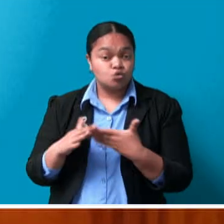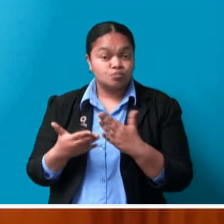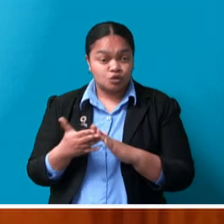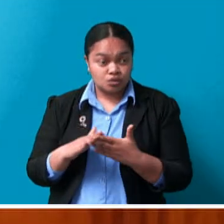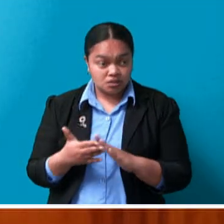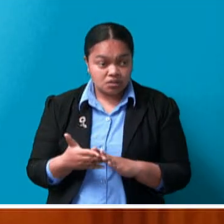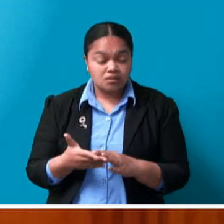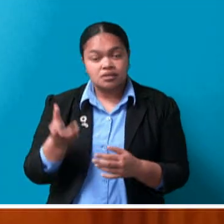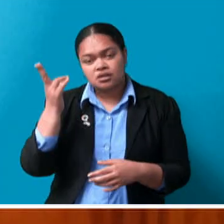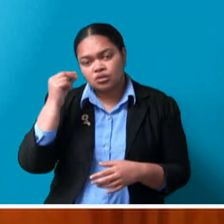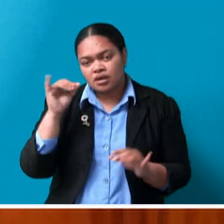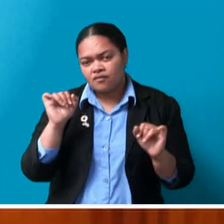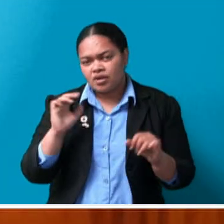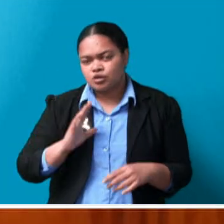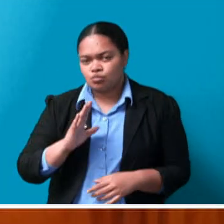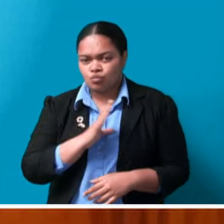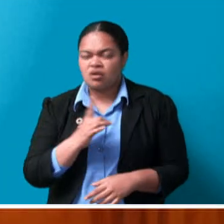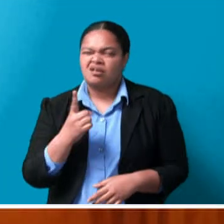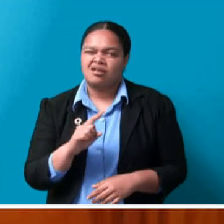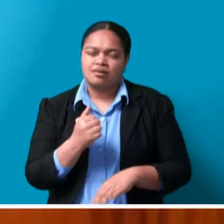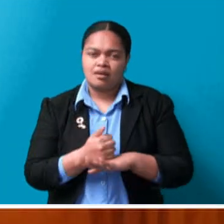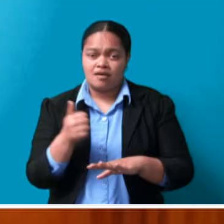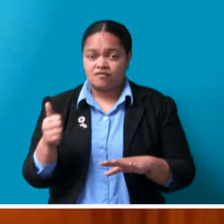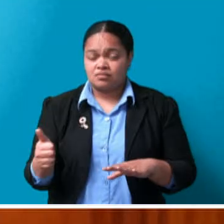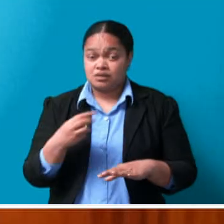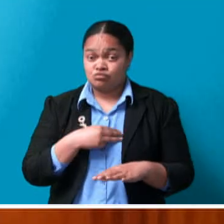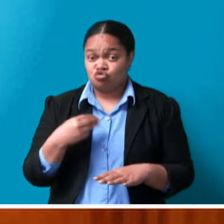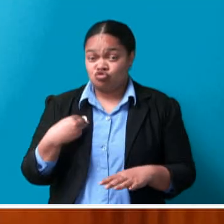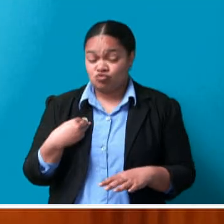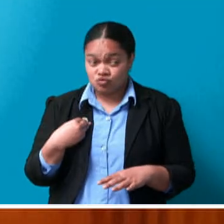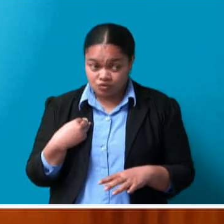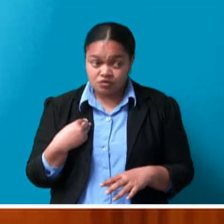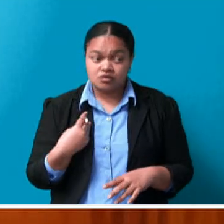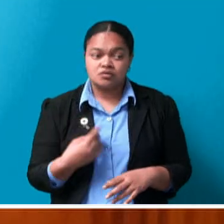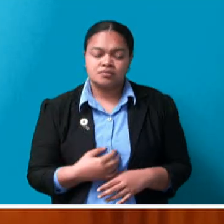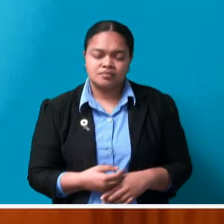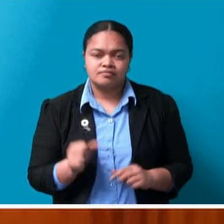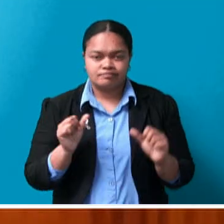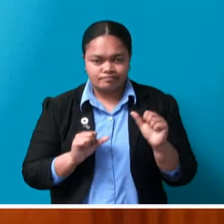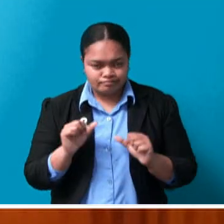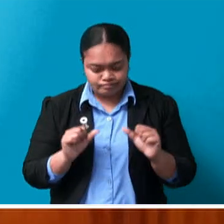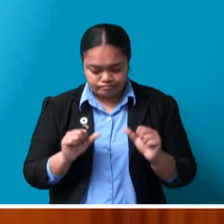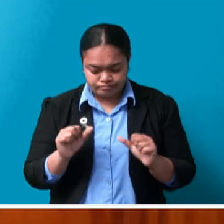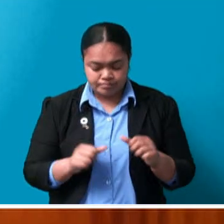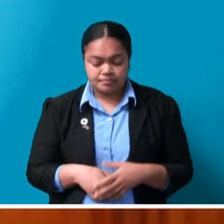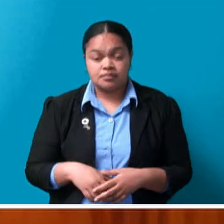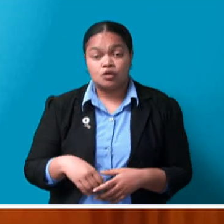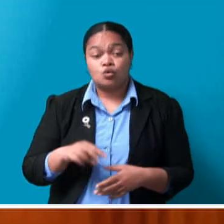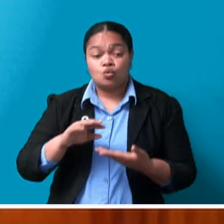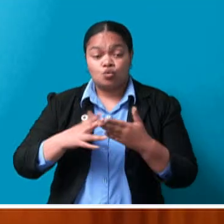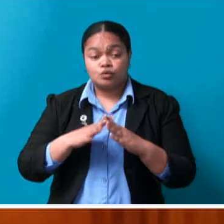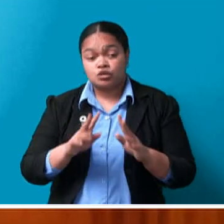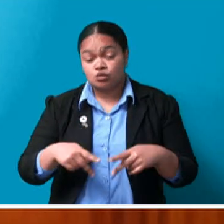the Itoke Affairs Board, and relevant government agencies, and undertook a cost-benefit analysis. The community's